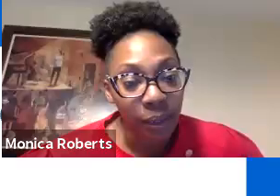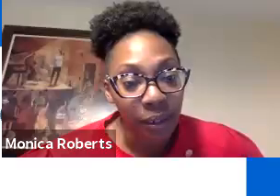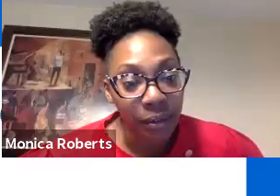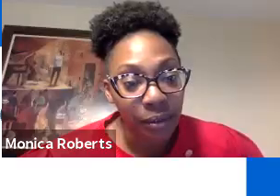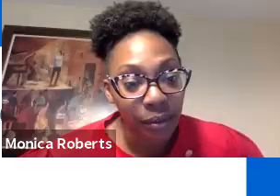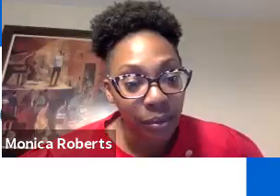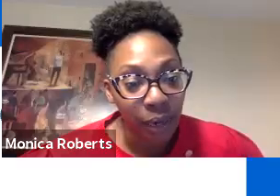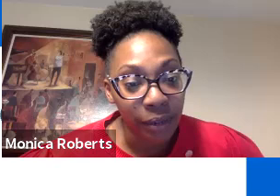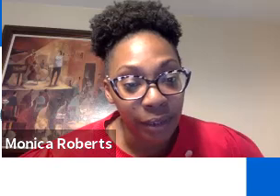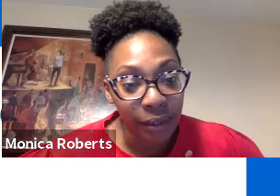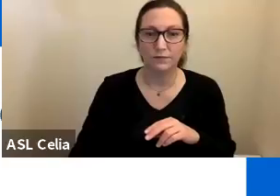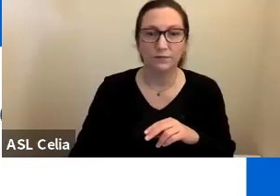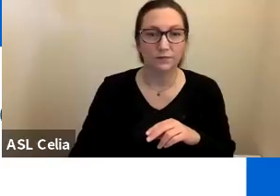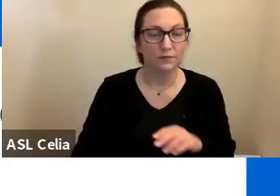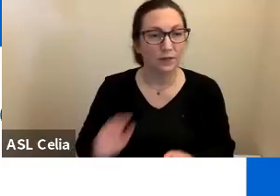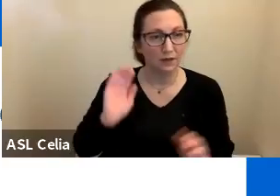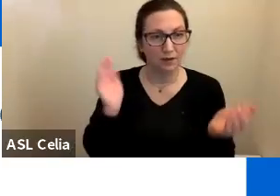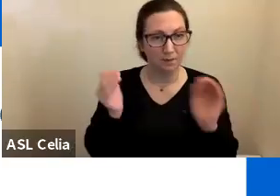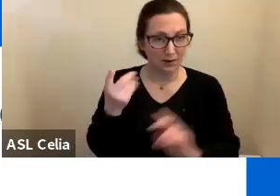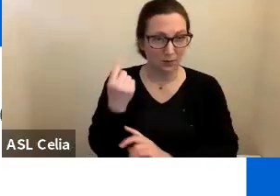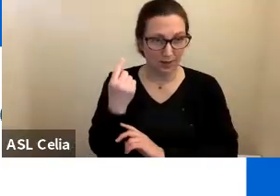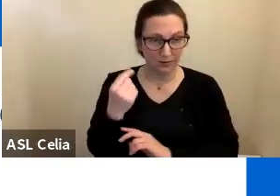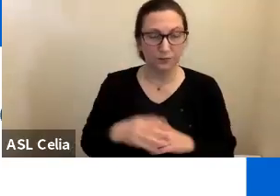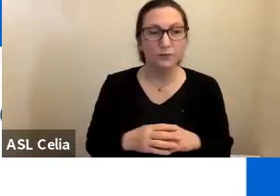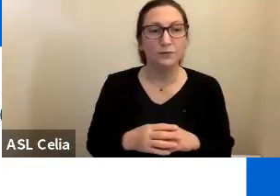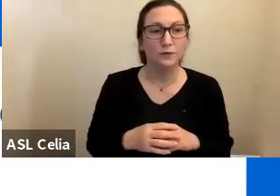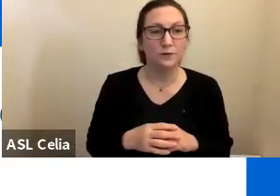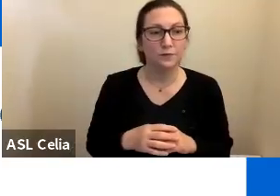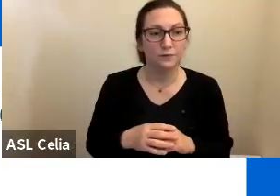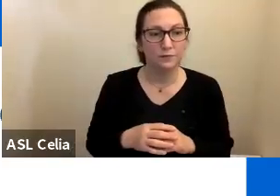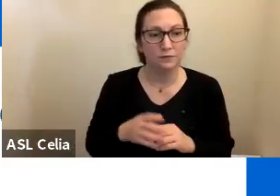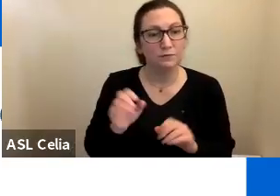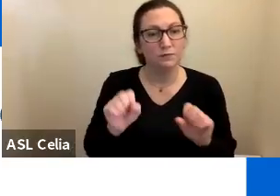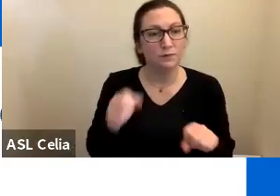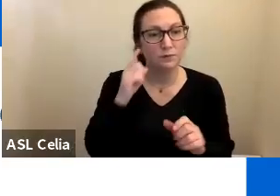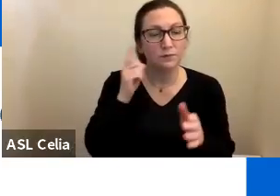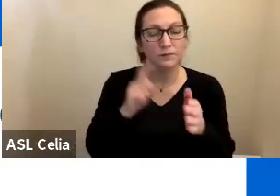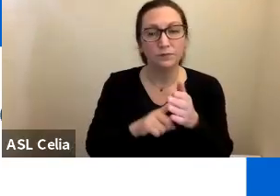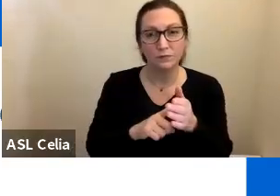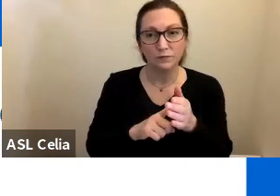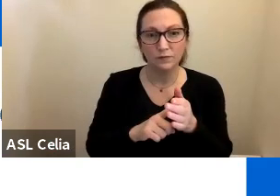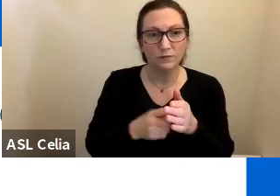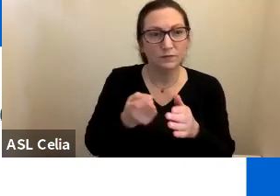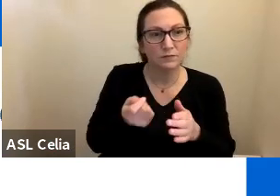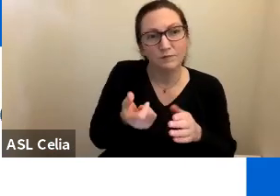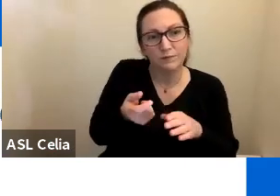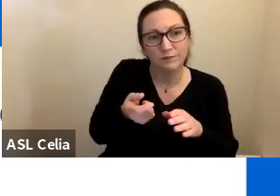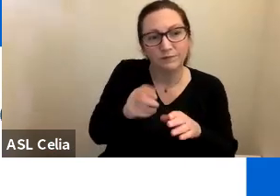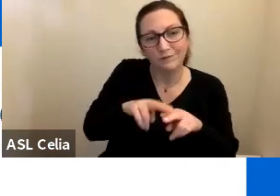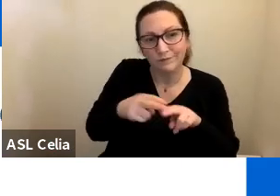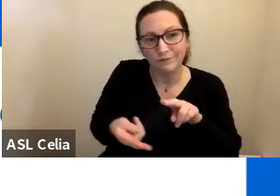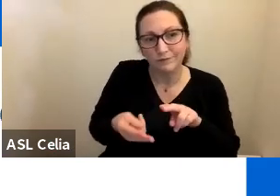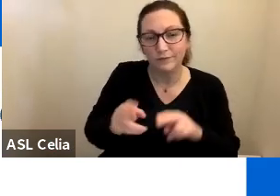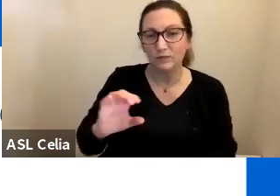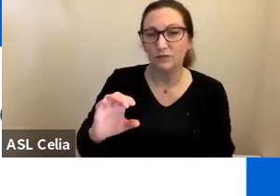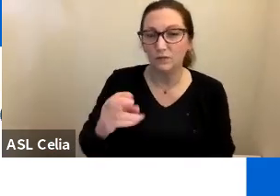as compared to the prior year. You can see that there was a slight decline in a charter